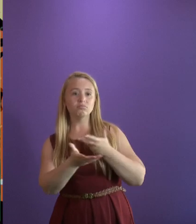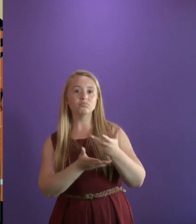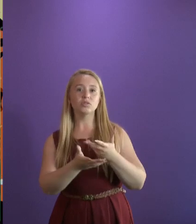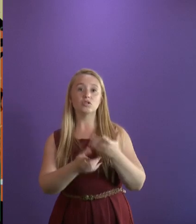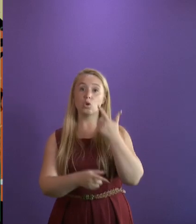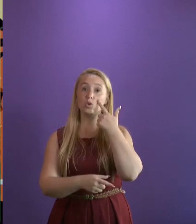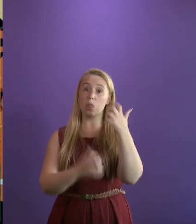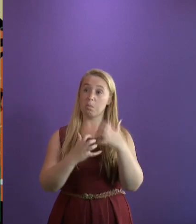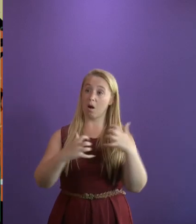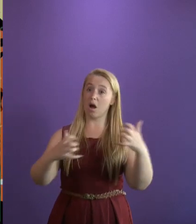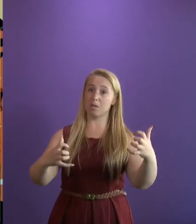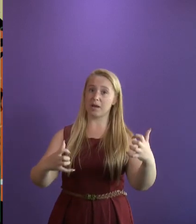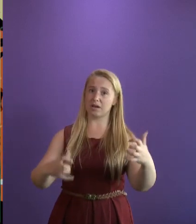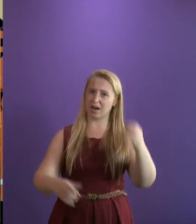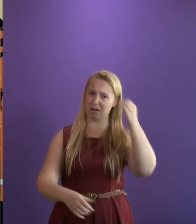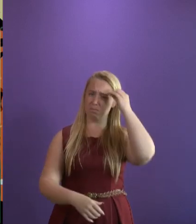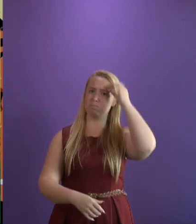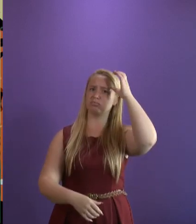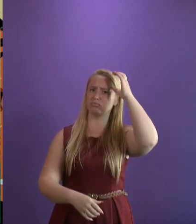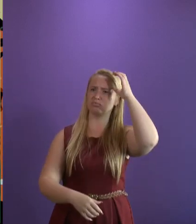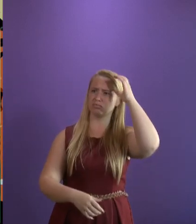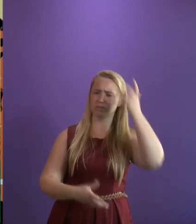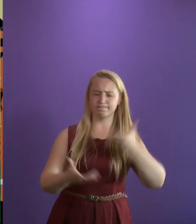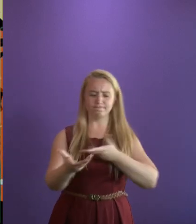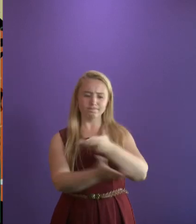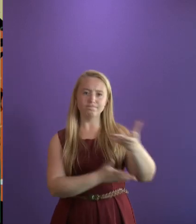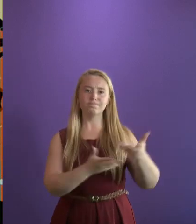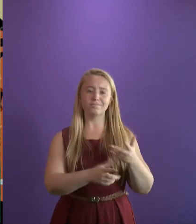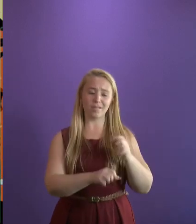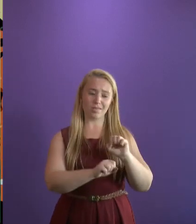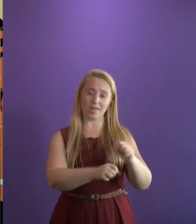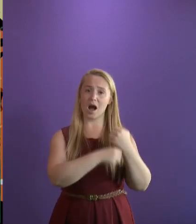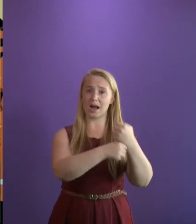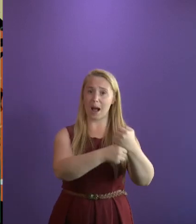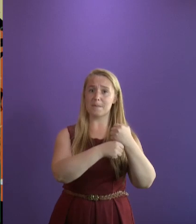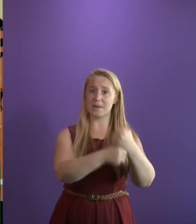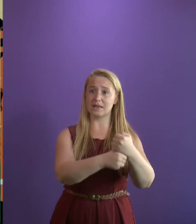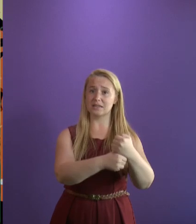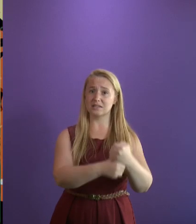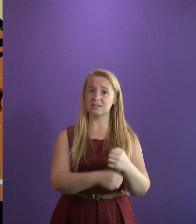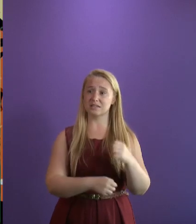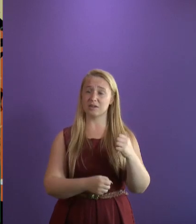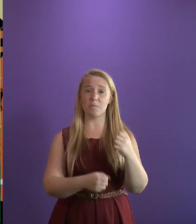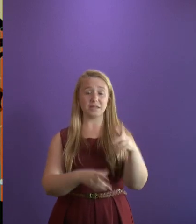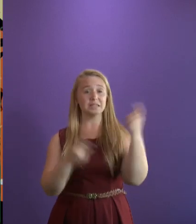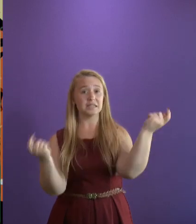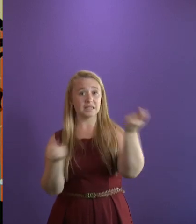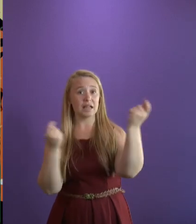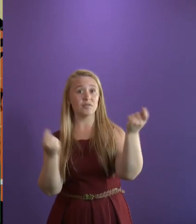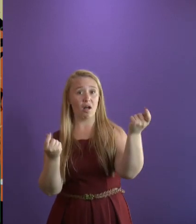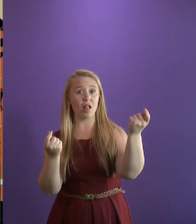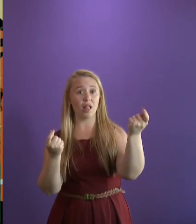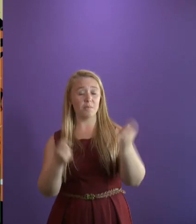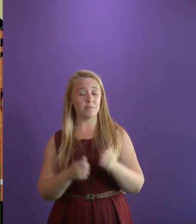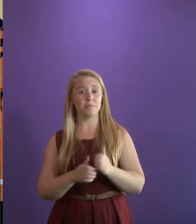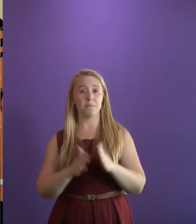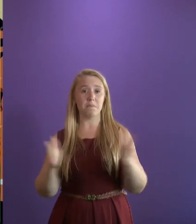Youth Parliament, I think is key. Every campaign the Youth Parliament has brought forward has borne fruit. It's made a great difference.